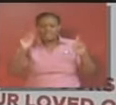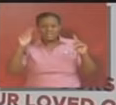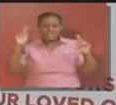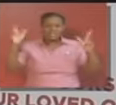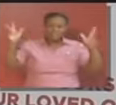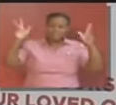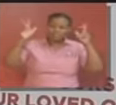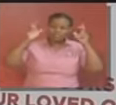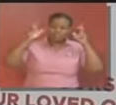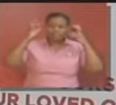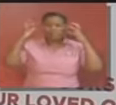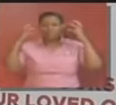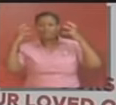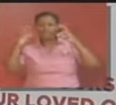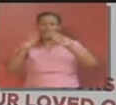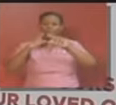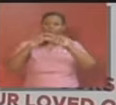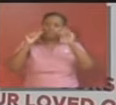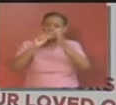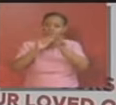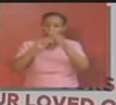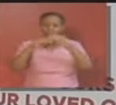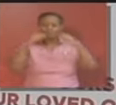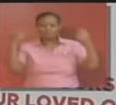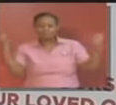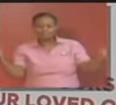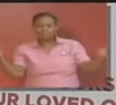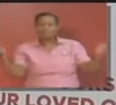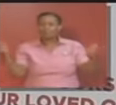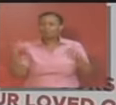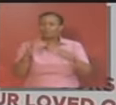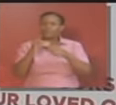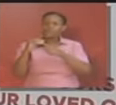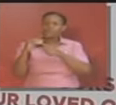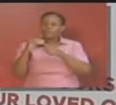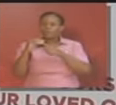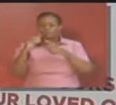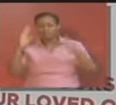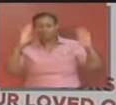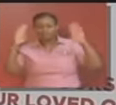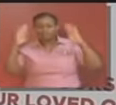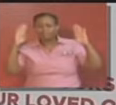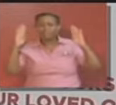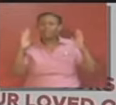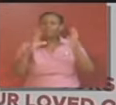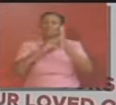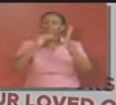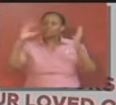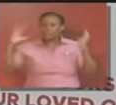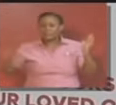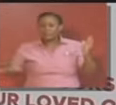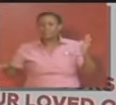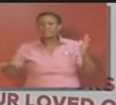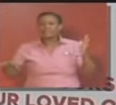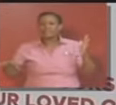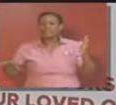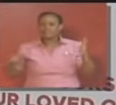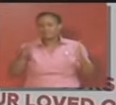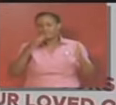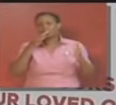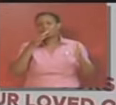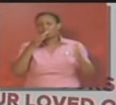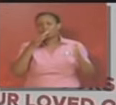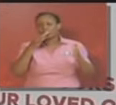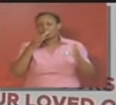listening public. And I want to make a special shout out, good morning, to our students who are about to sit examinations in a couple